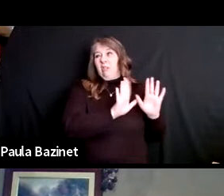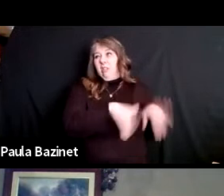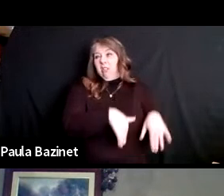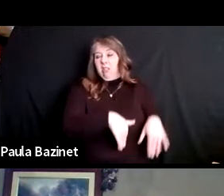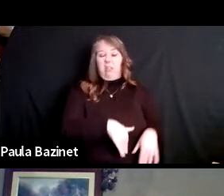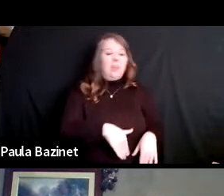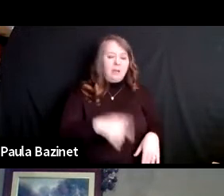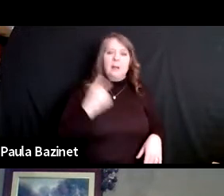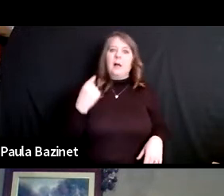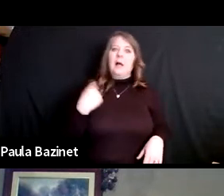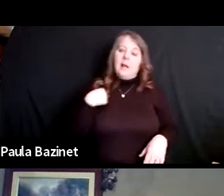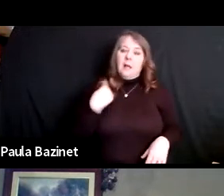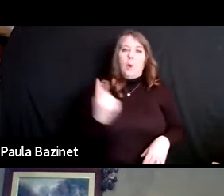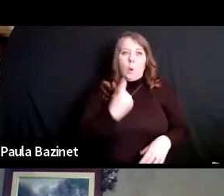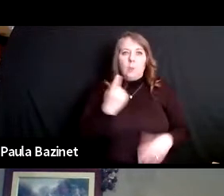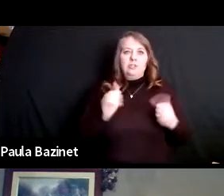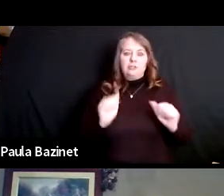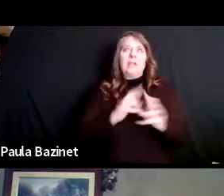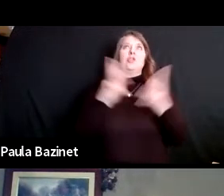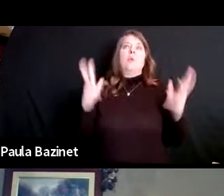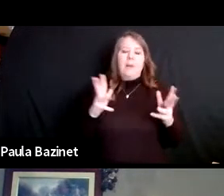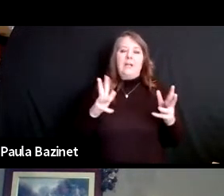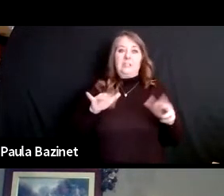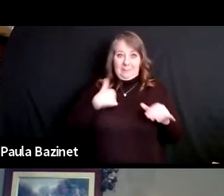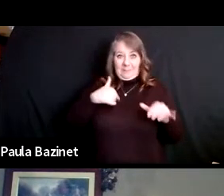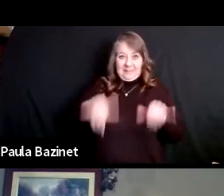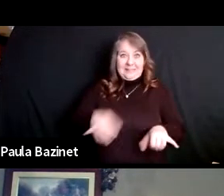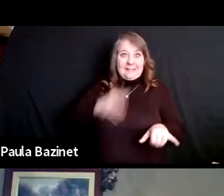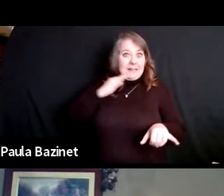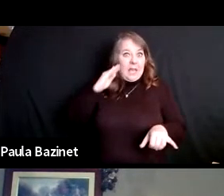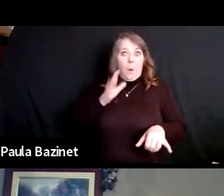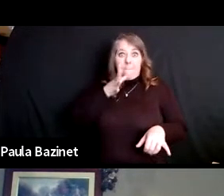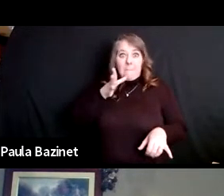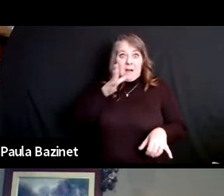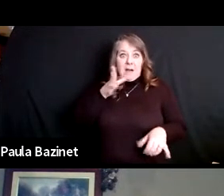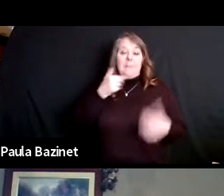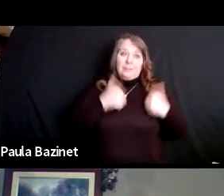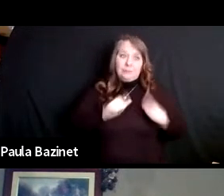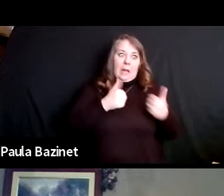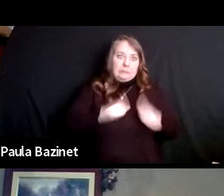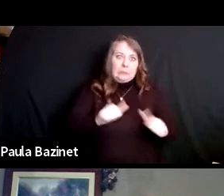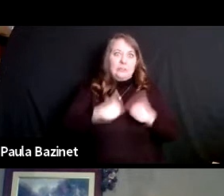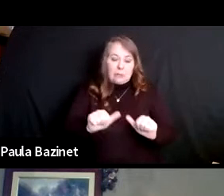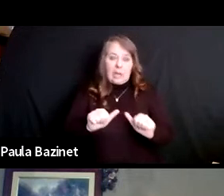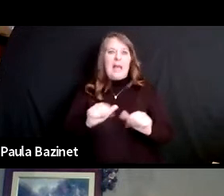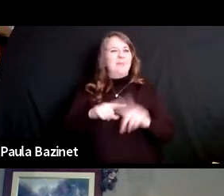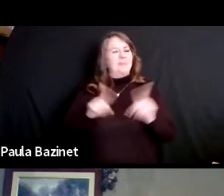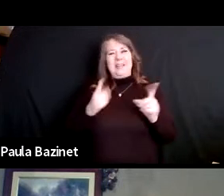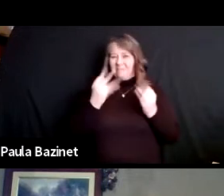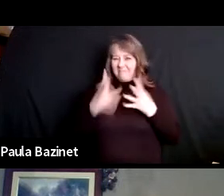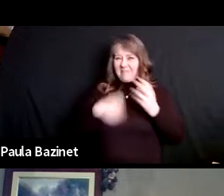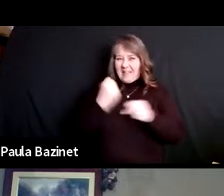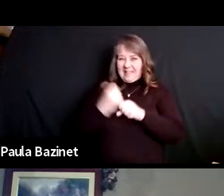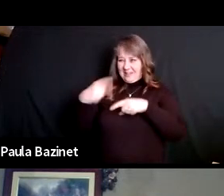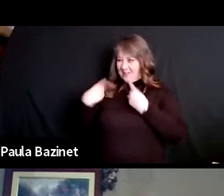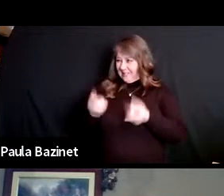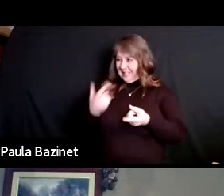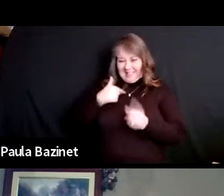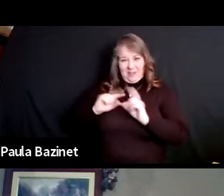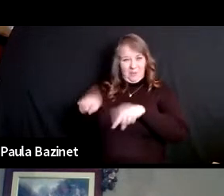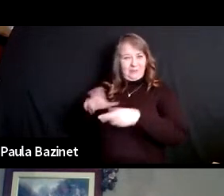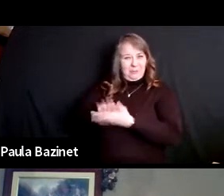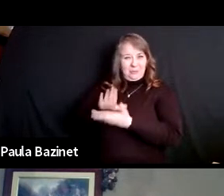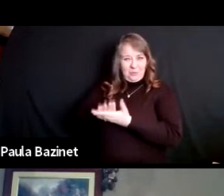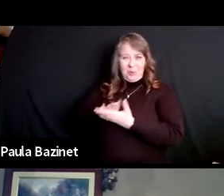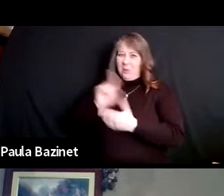I can only try so much to help them as a stay-at-home mom to do so much, but it's been years, of course, since I've been to school, and I can only help